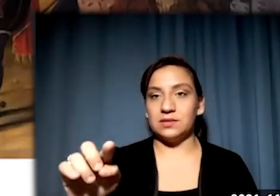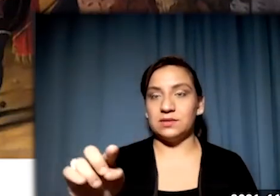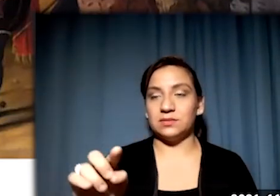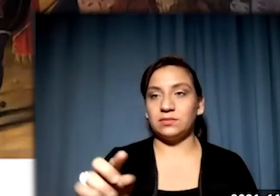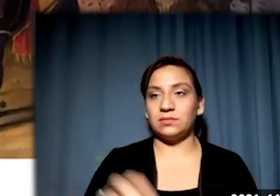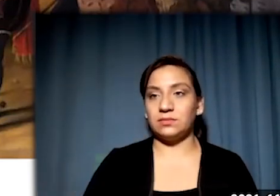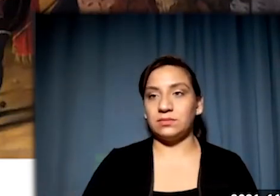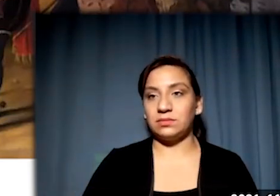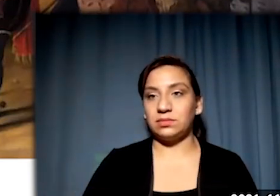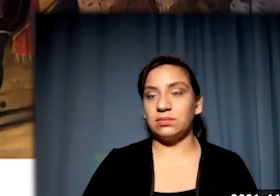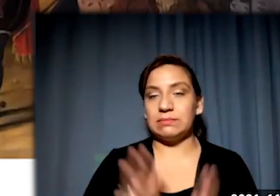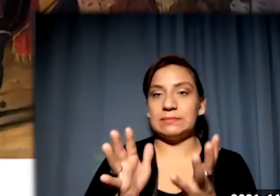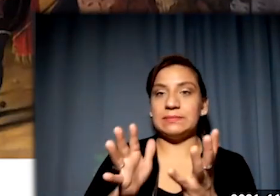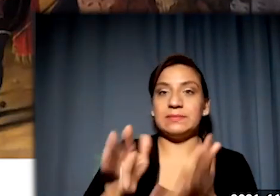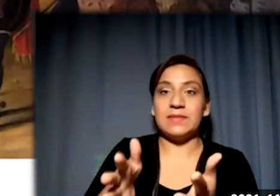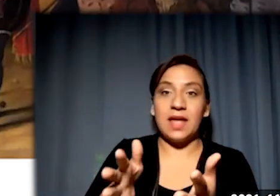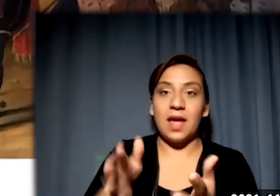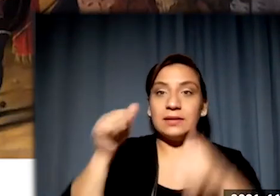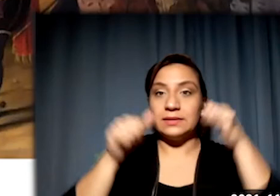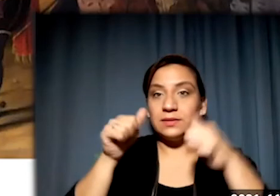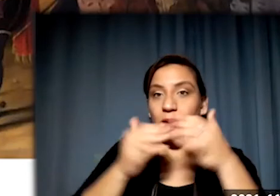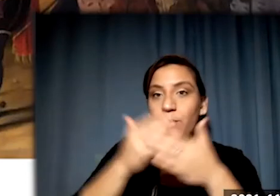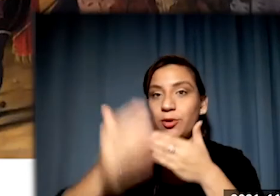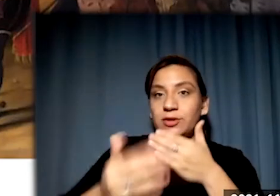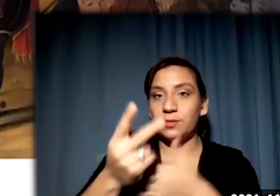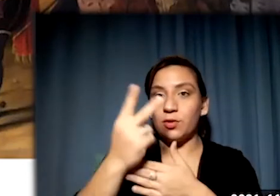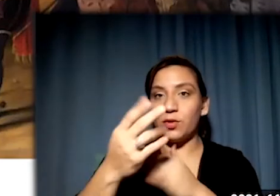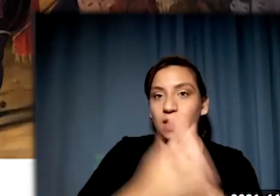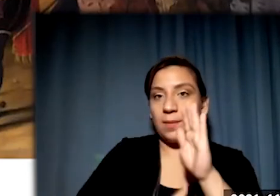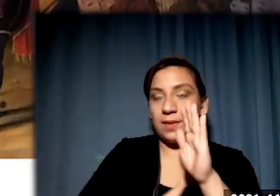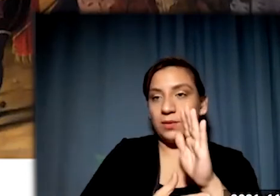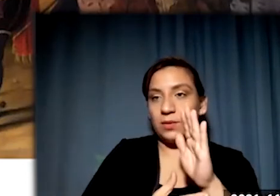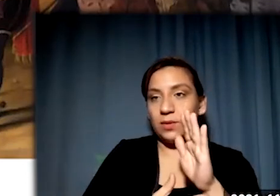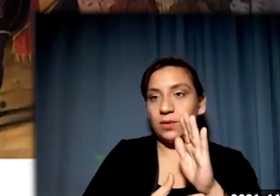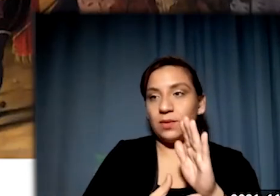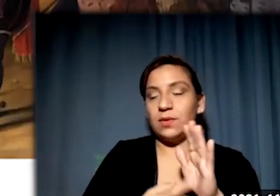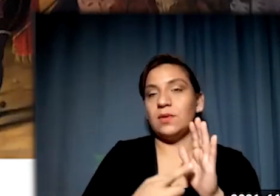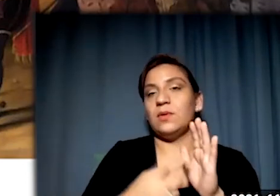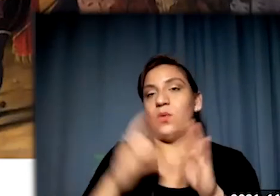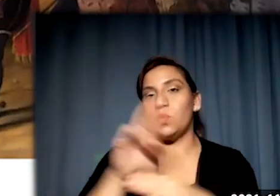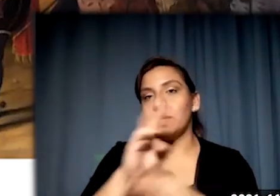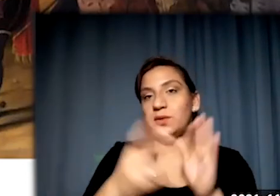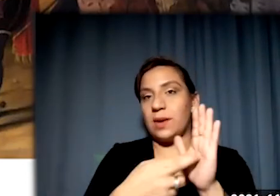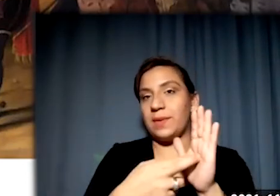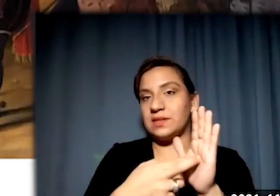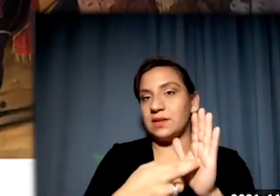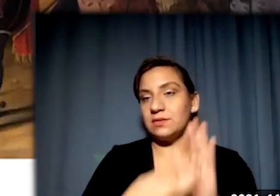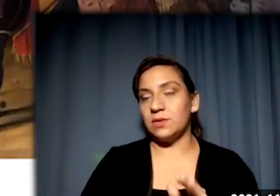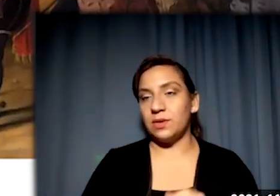the representations of these foreigners and the artworks generated by local artists,